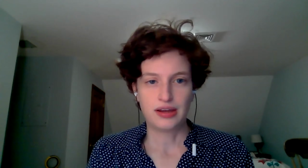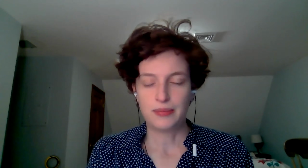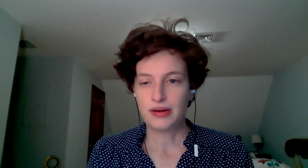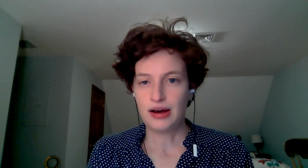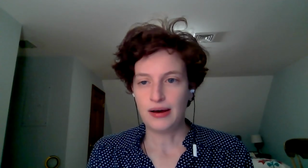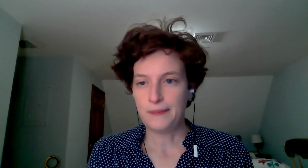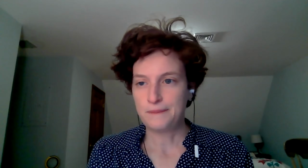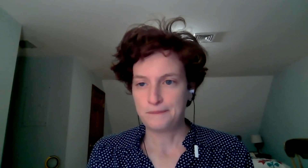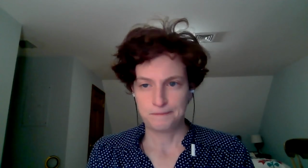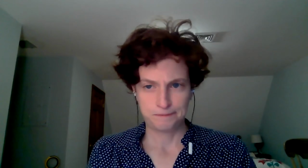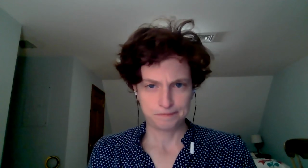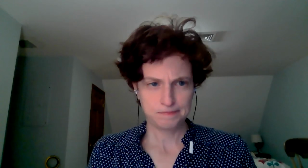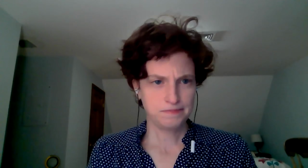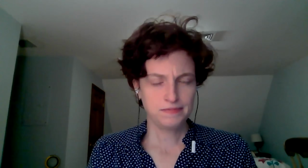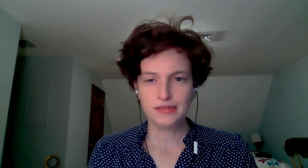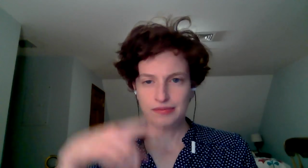get to them